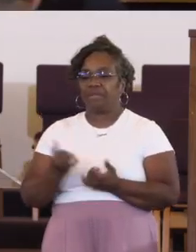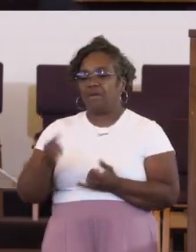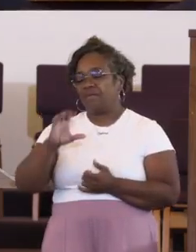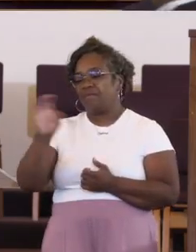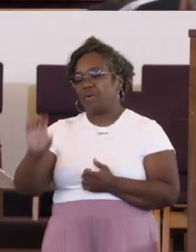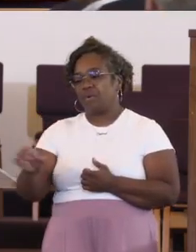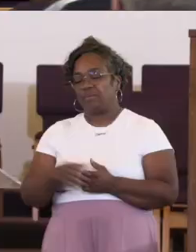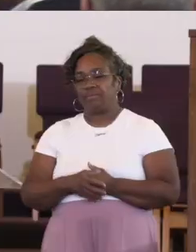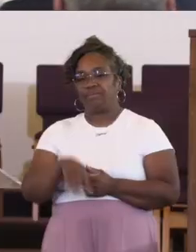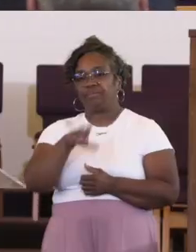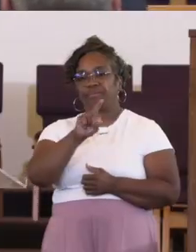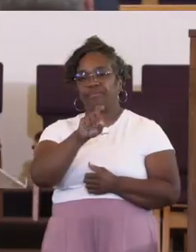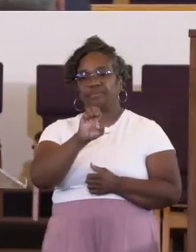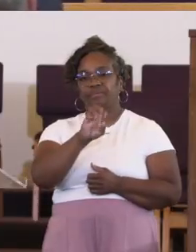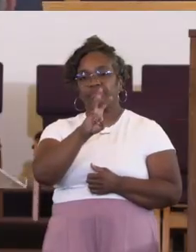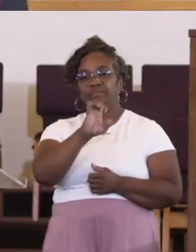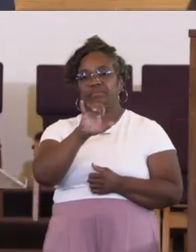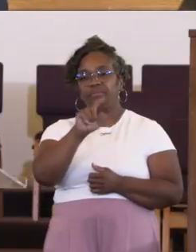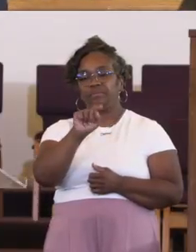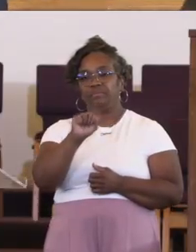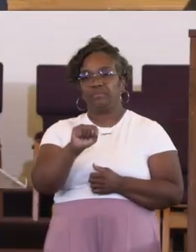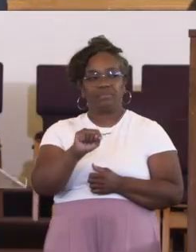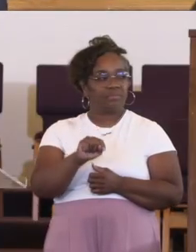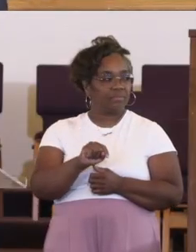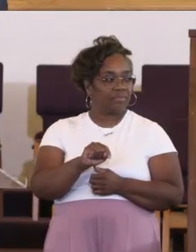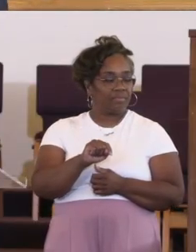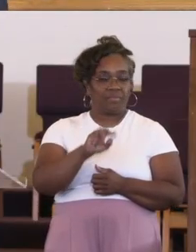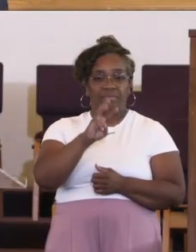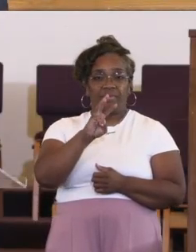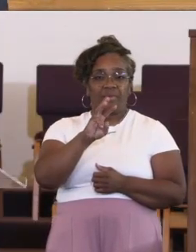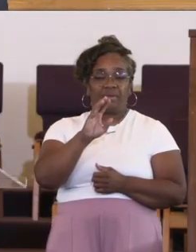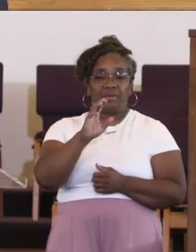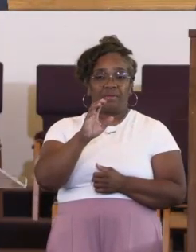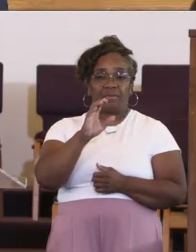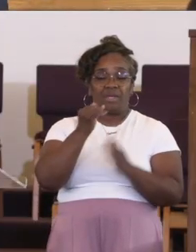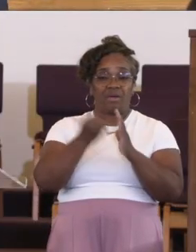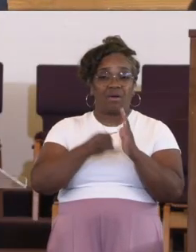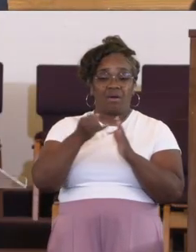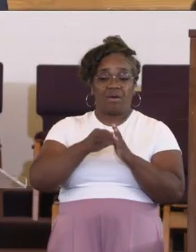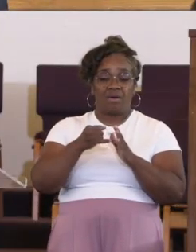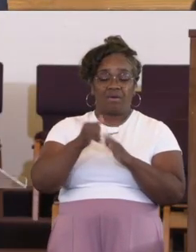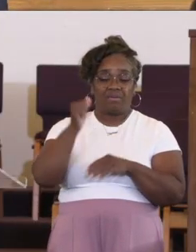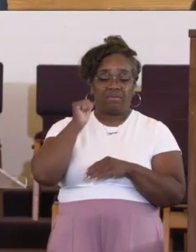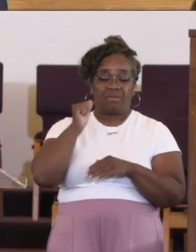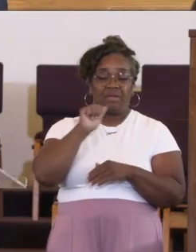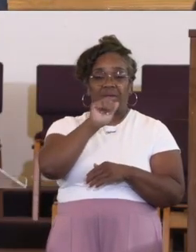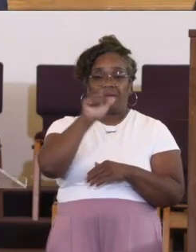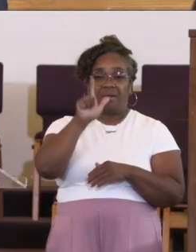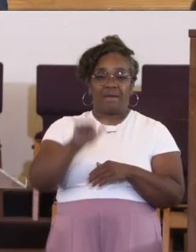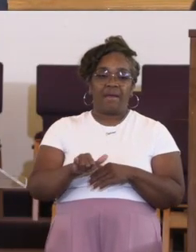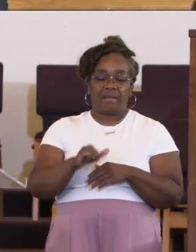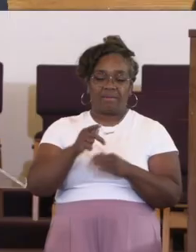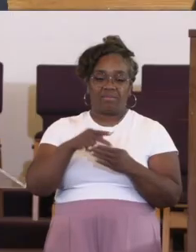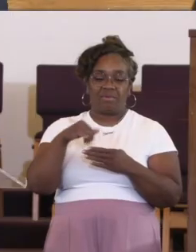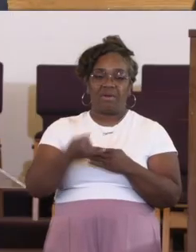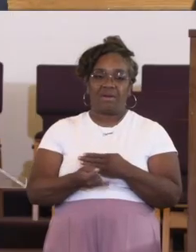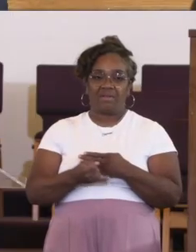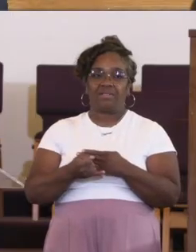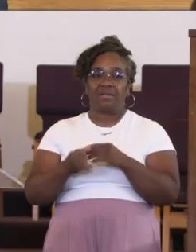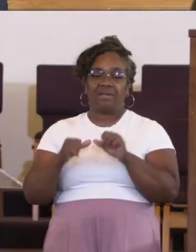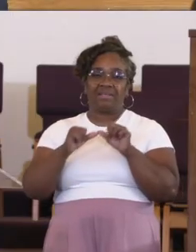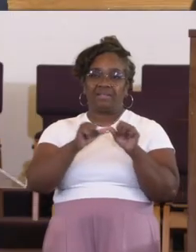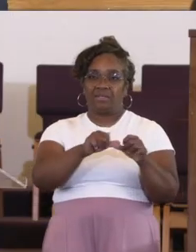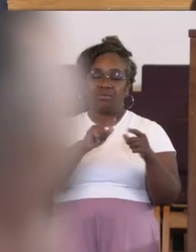Next, we have DeWitt. Will the Art Alley project in Jefferson Chalmers neighborhood of Phillips Street extend to the west side of Phillips